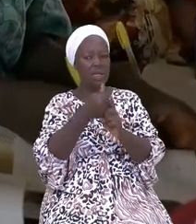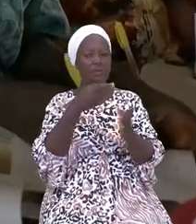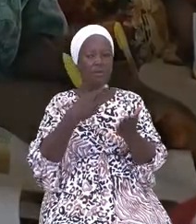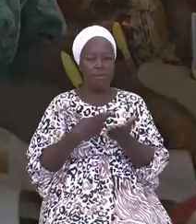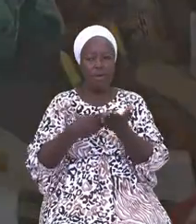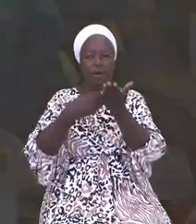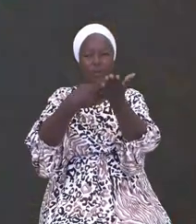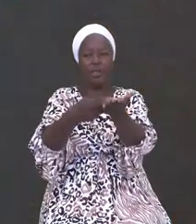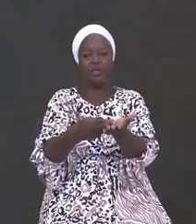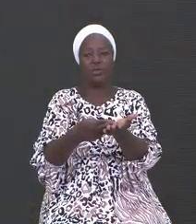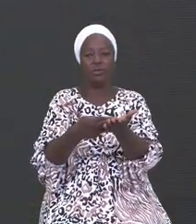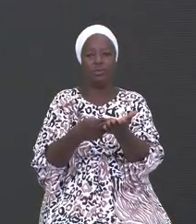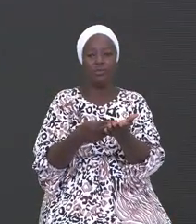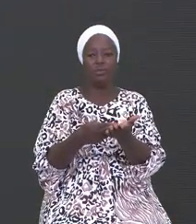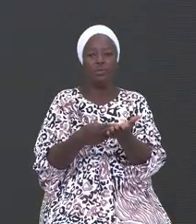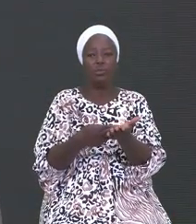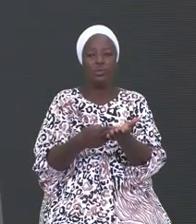self-recommendation. The man had